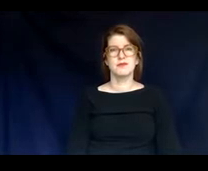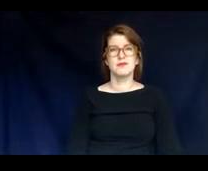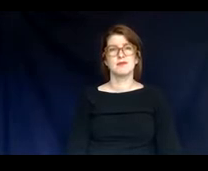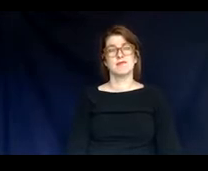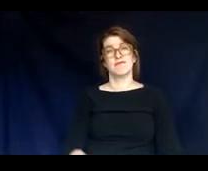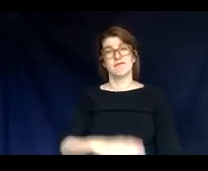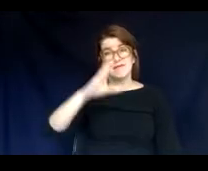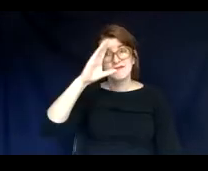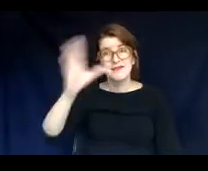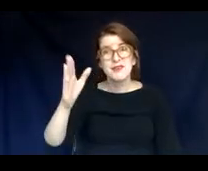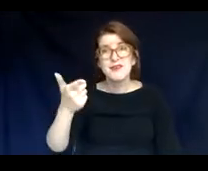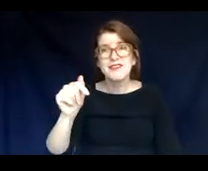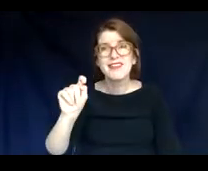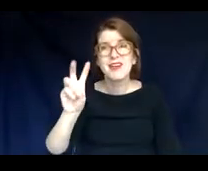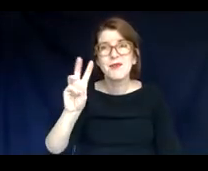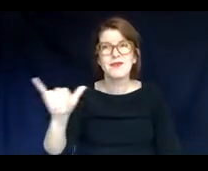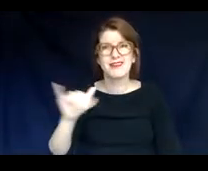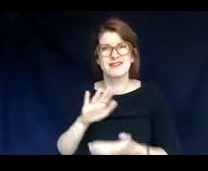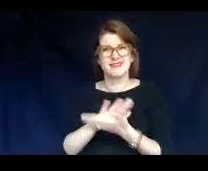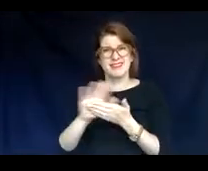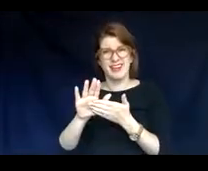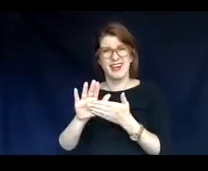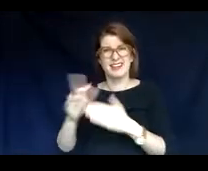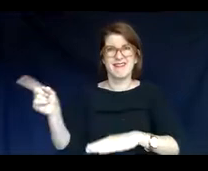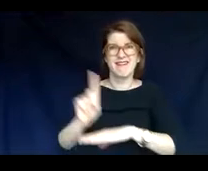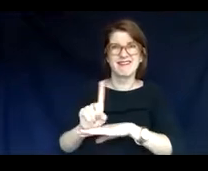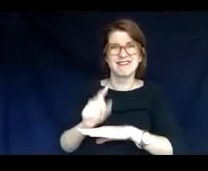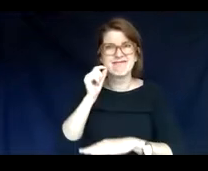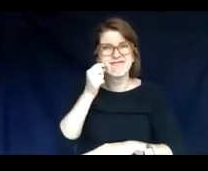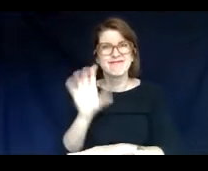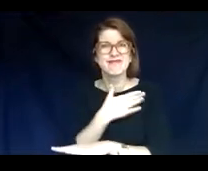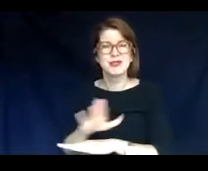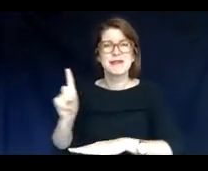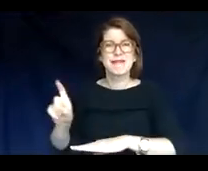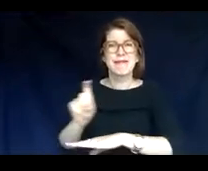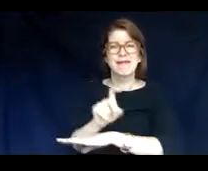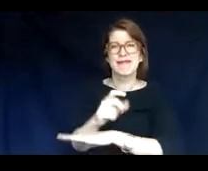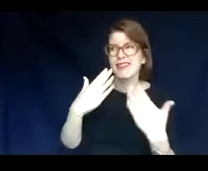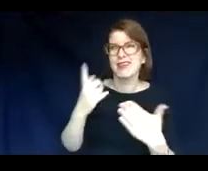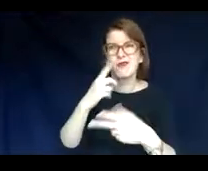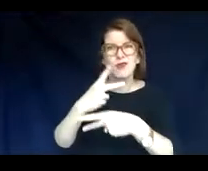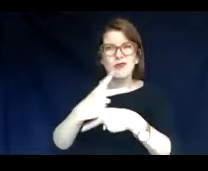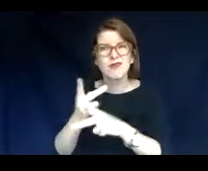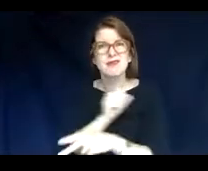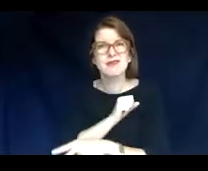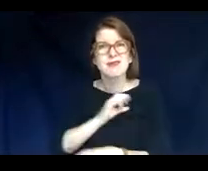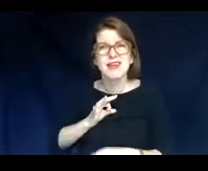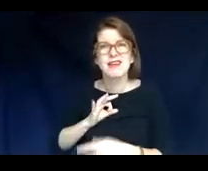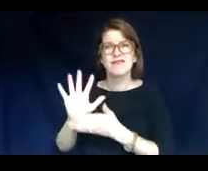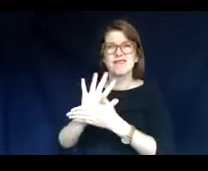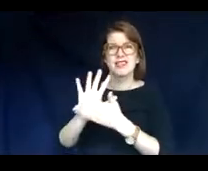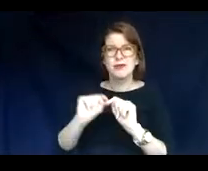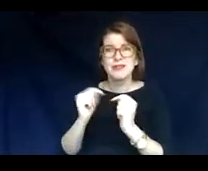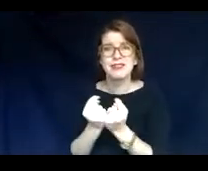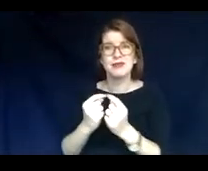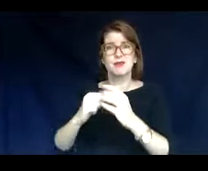Well, hello, Gateway. It's nice to walk into some hype music. So I really appreciate what the production staff and the video team and even the